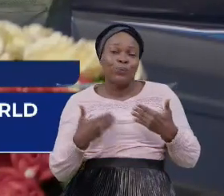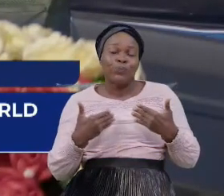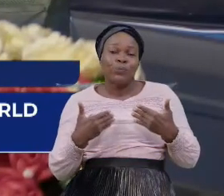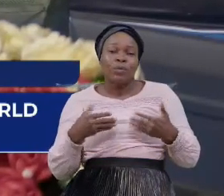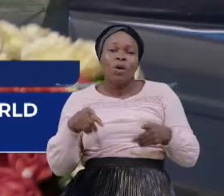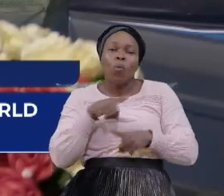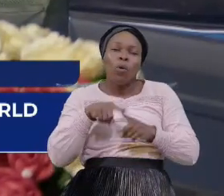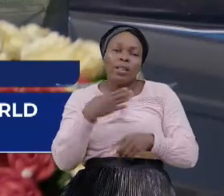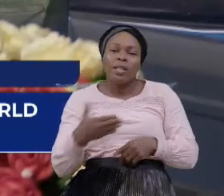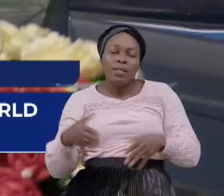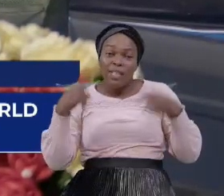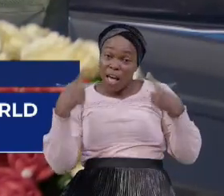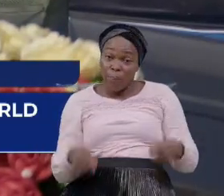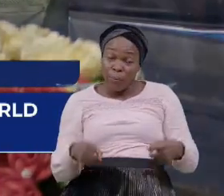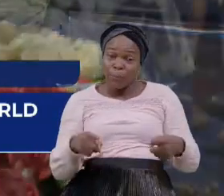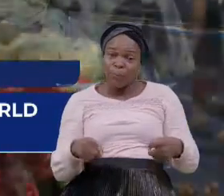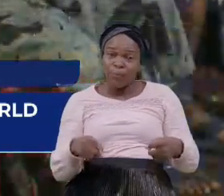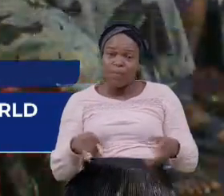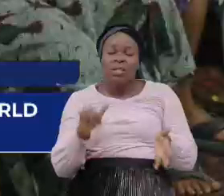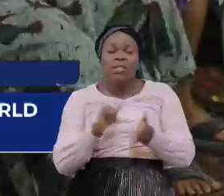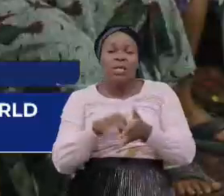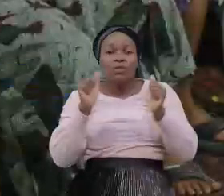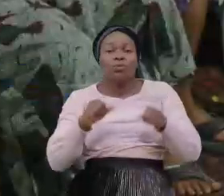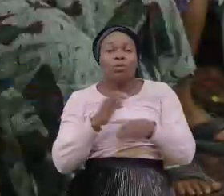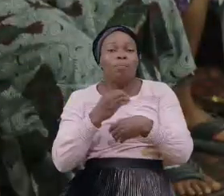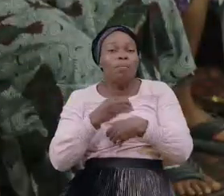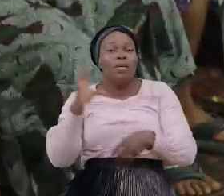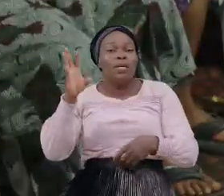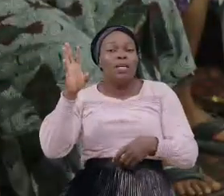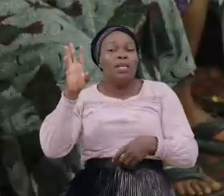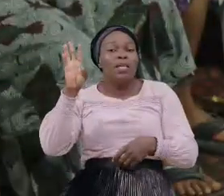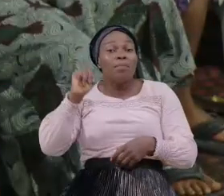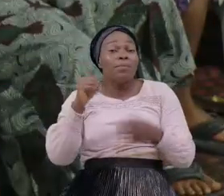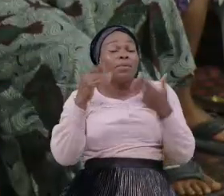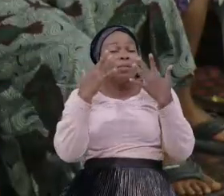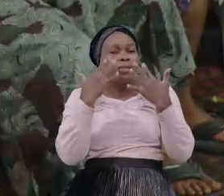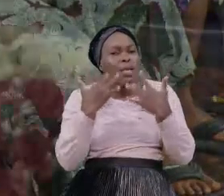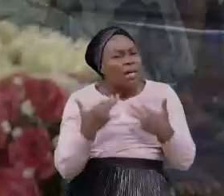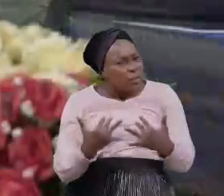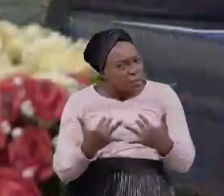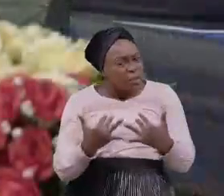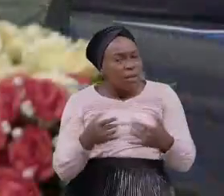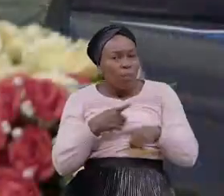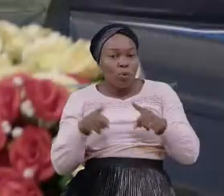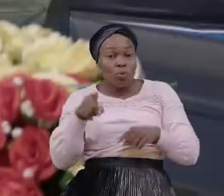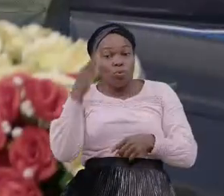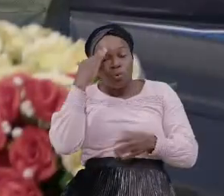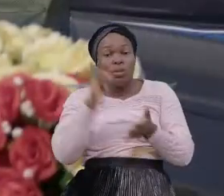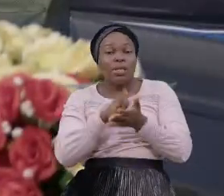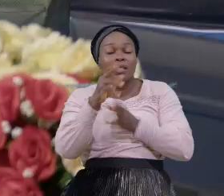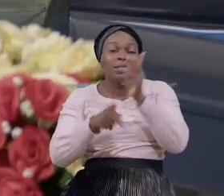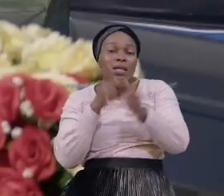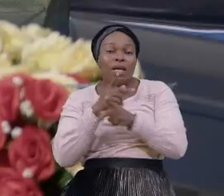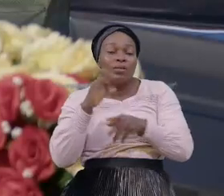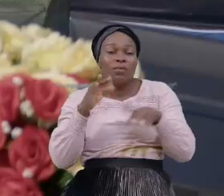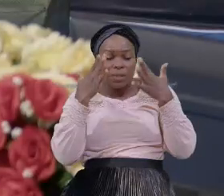happen that could make him sad, do you know, that kind of sadness that brings depression,